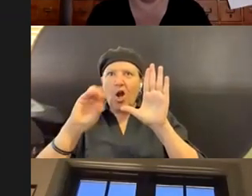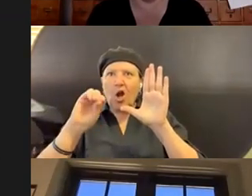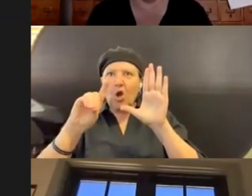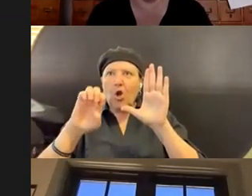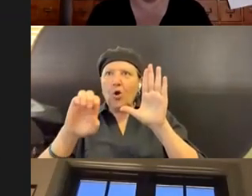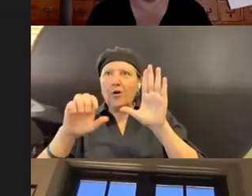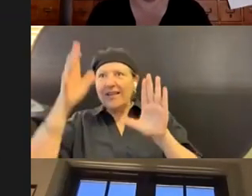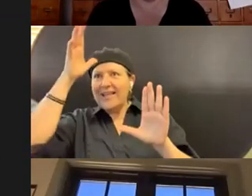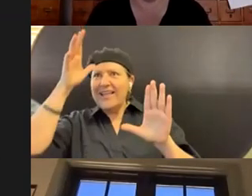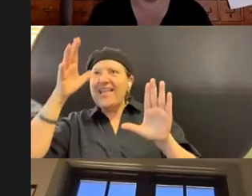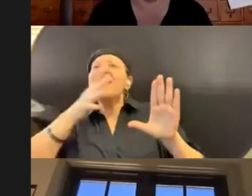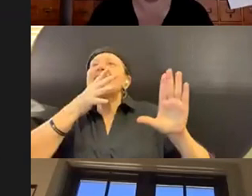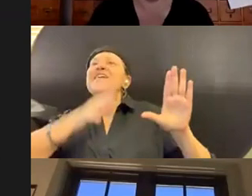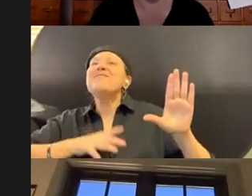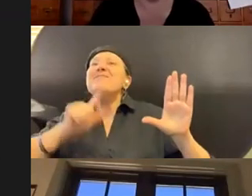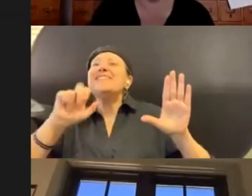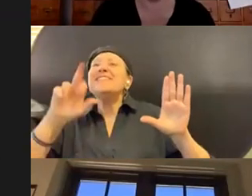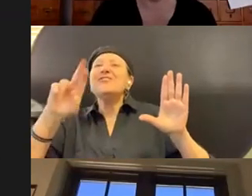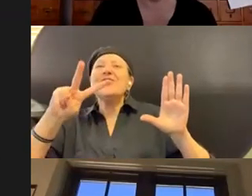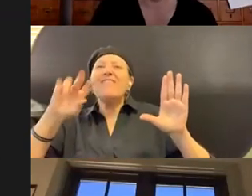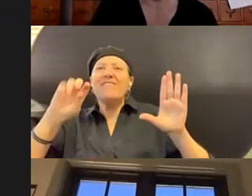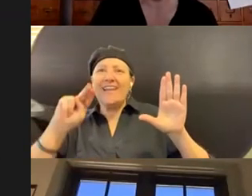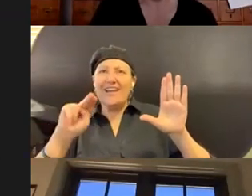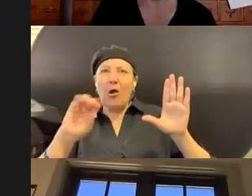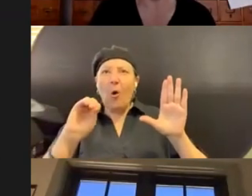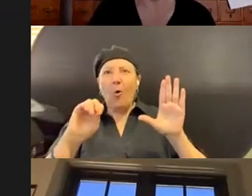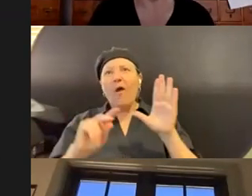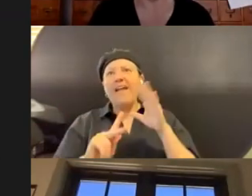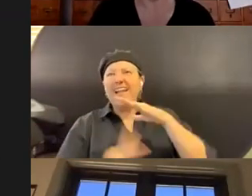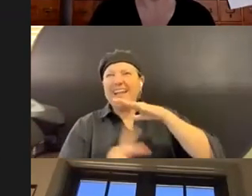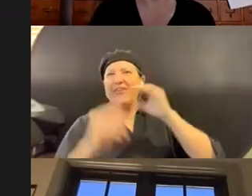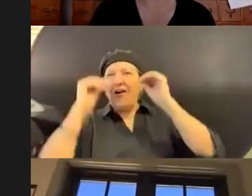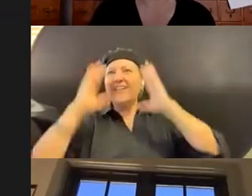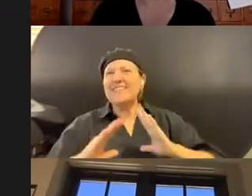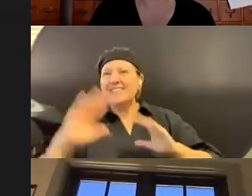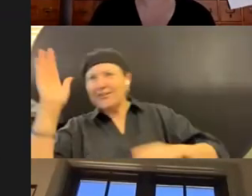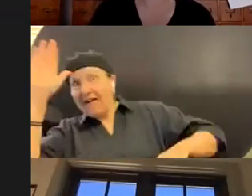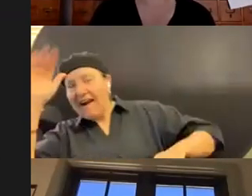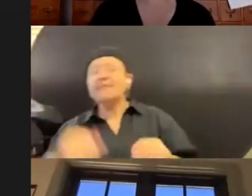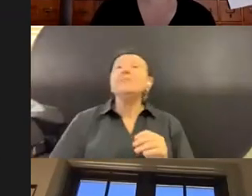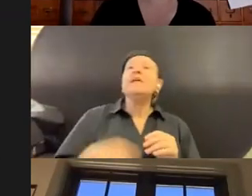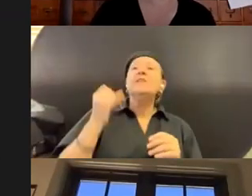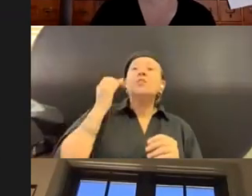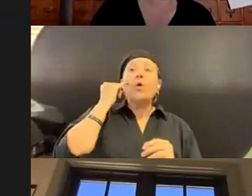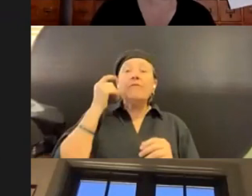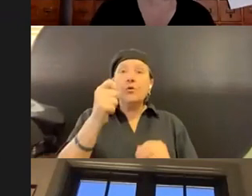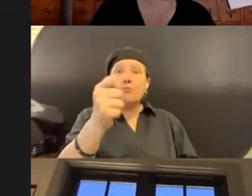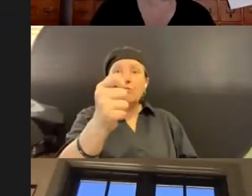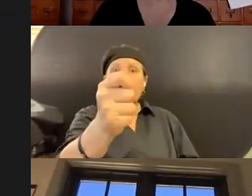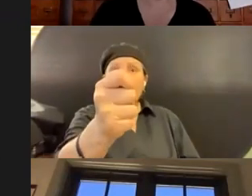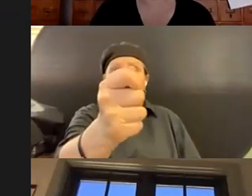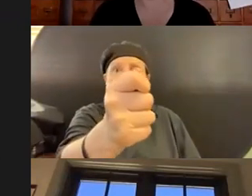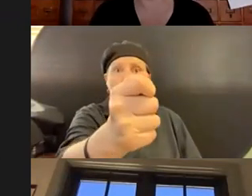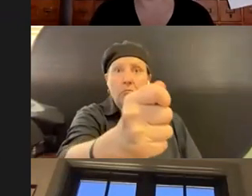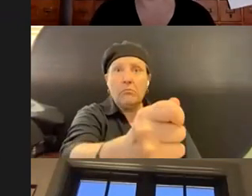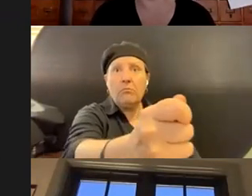of our kinder teachers. Basically, you'll just hold this up to the camera or the tablet of the camera,